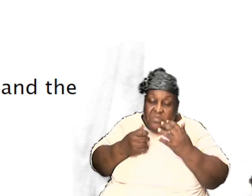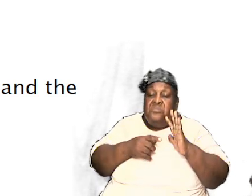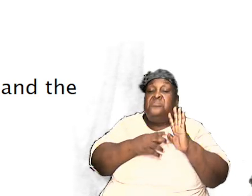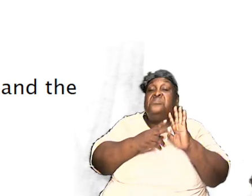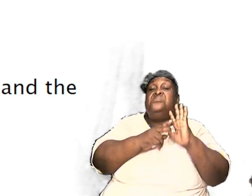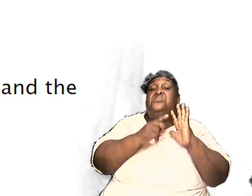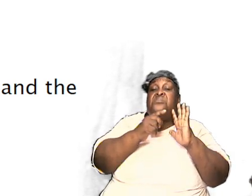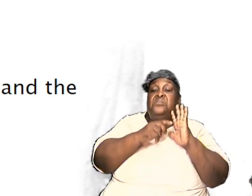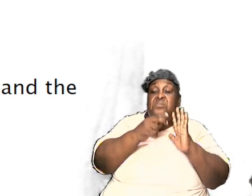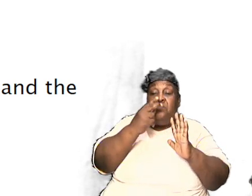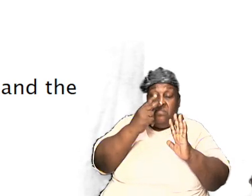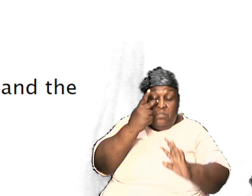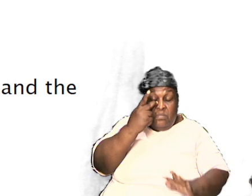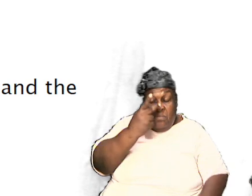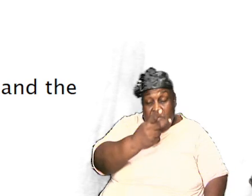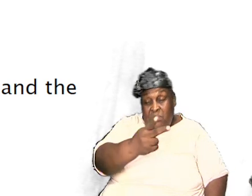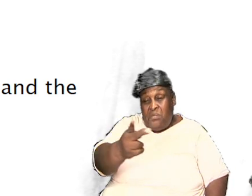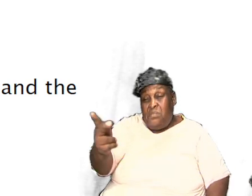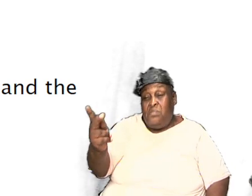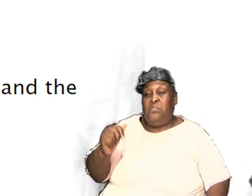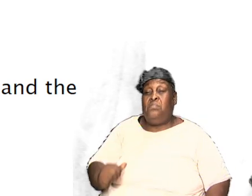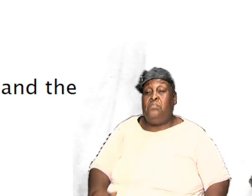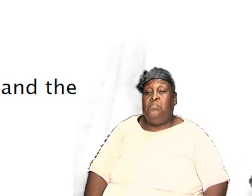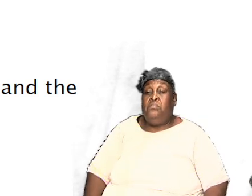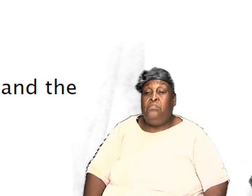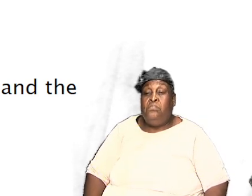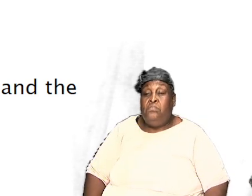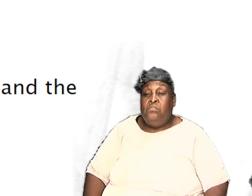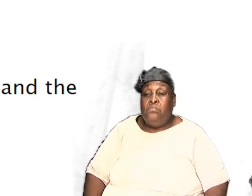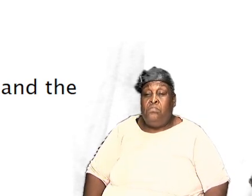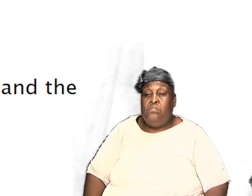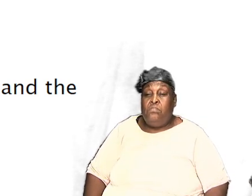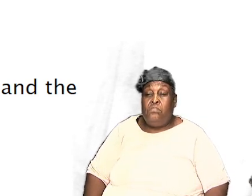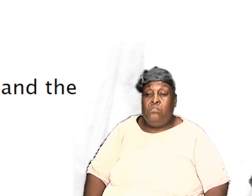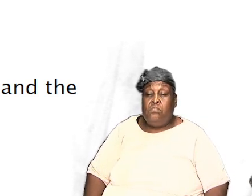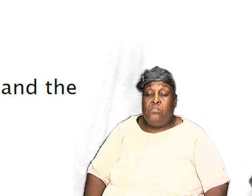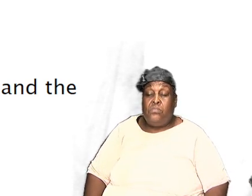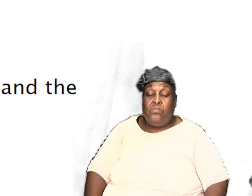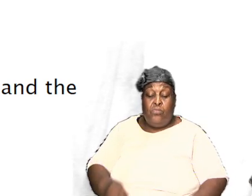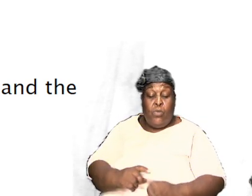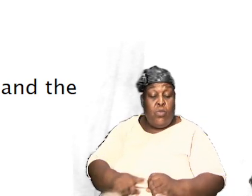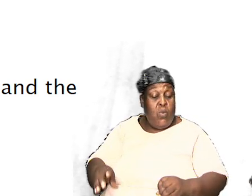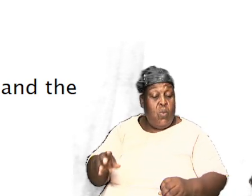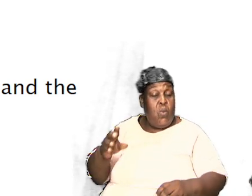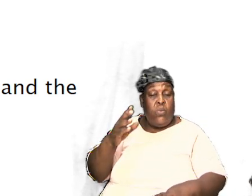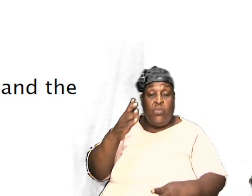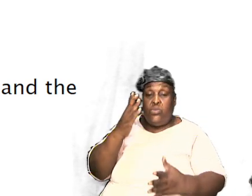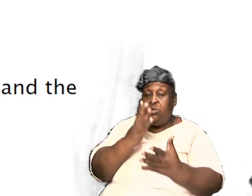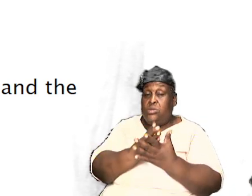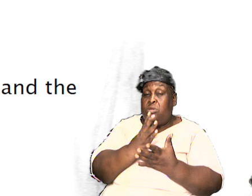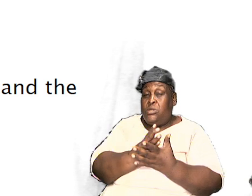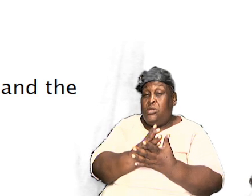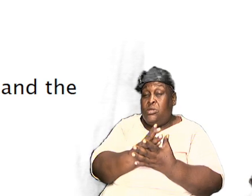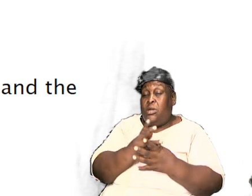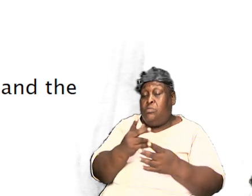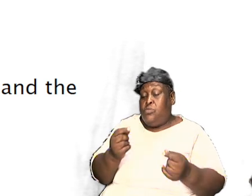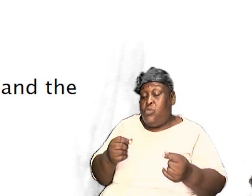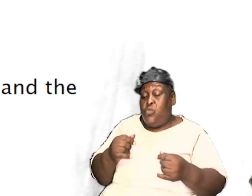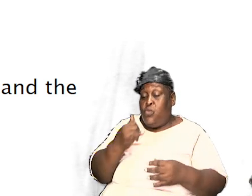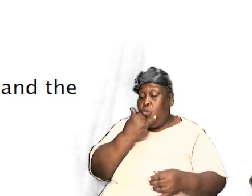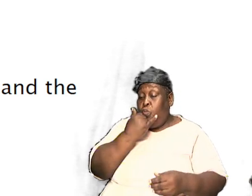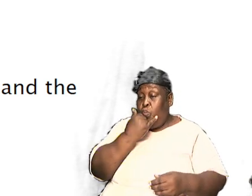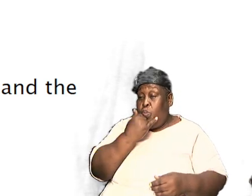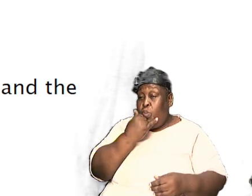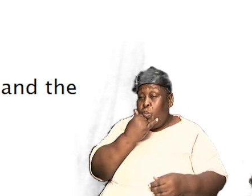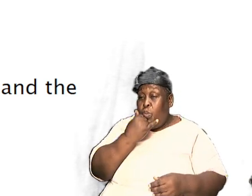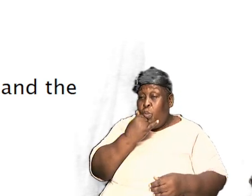we don't choose our way, break up our fall again, and we continue in our own. The Lord will talk